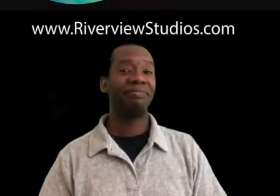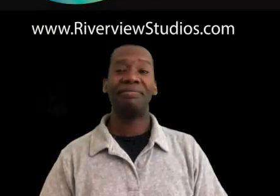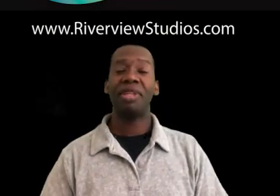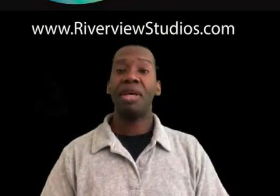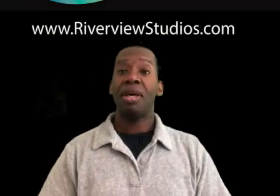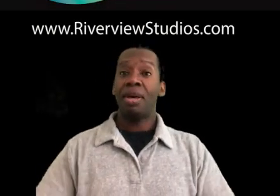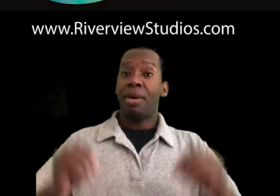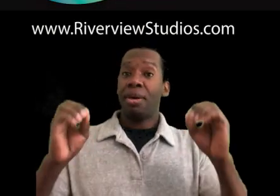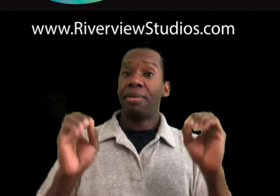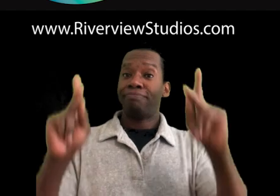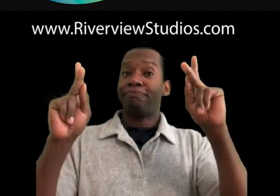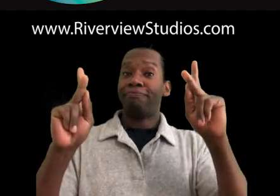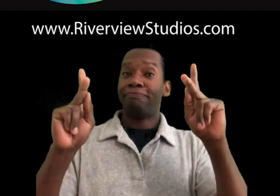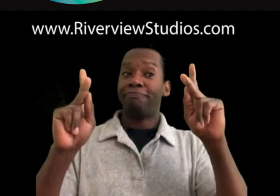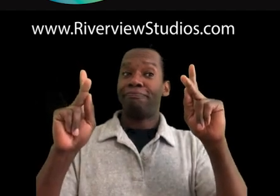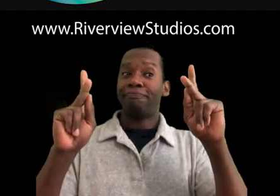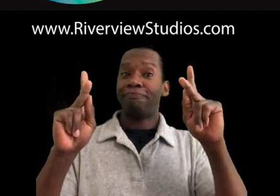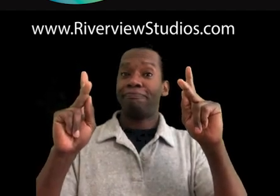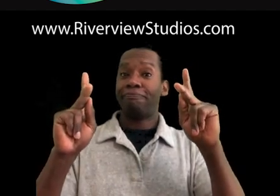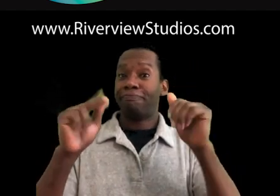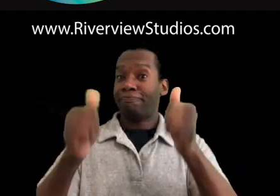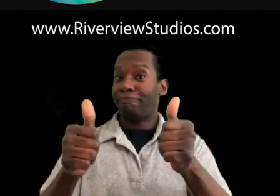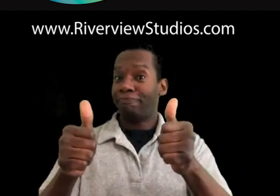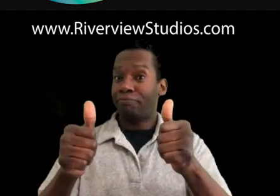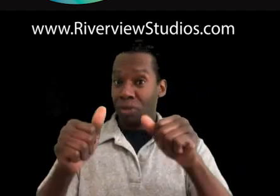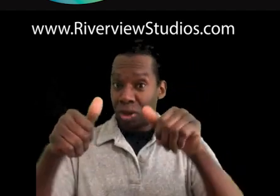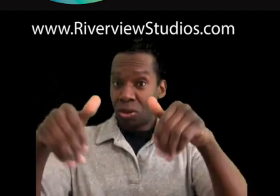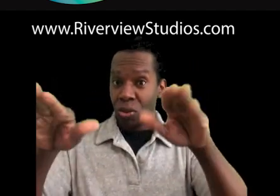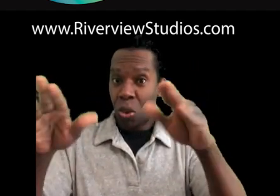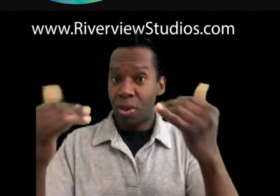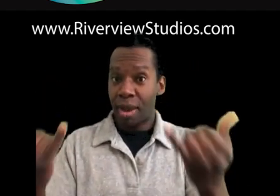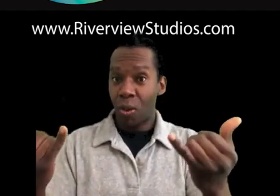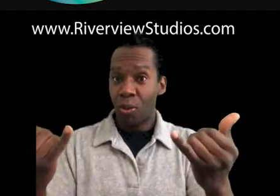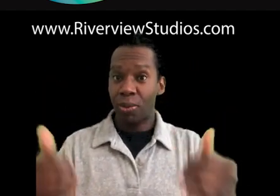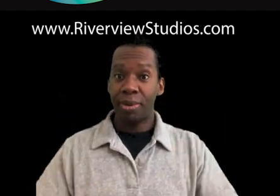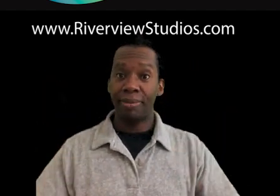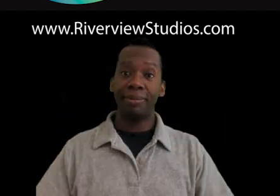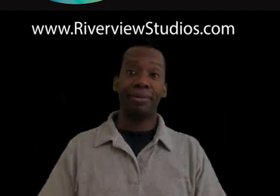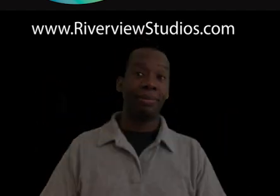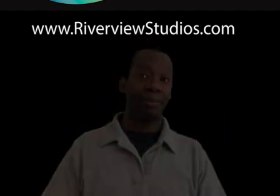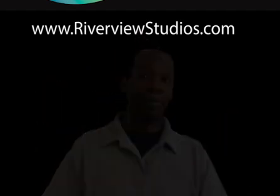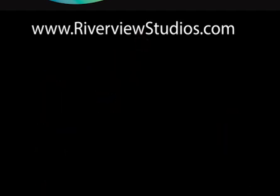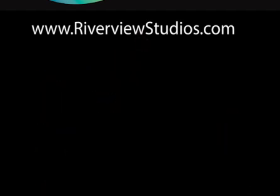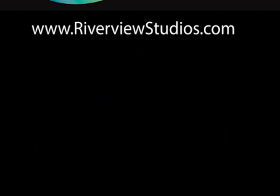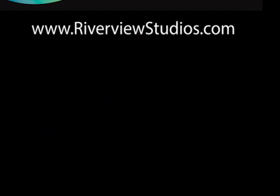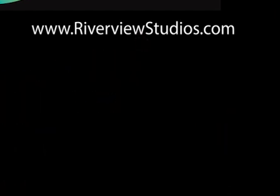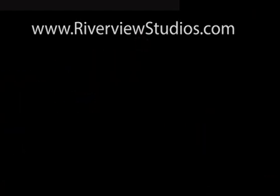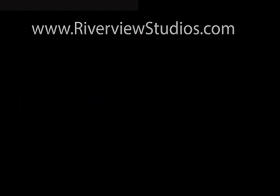Okay, you can go now.